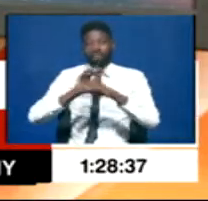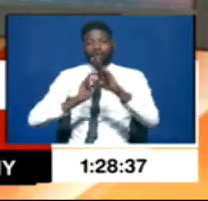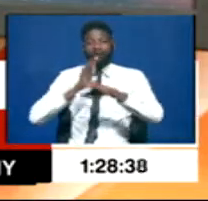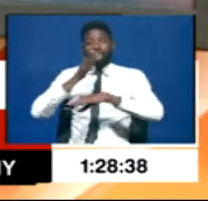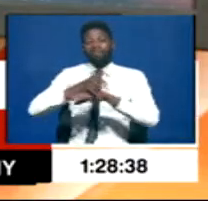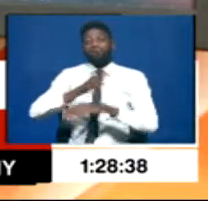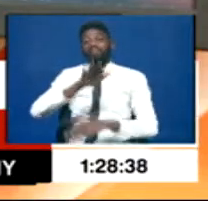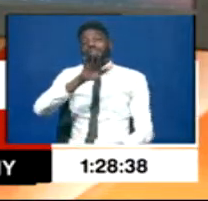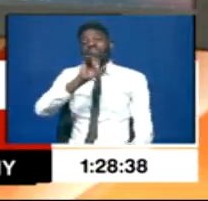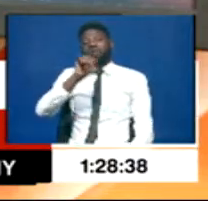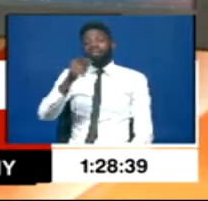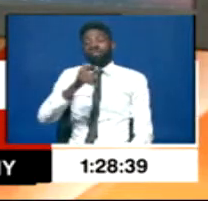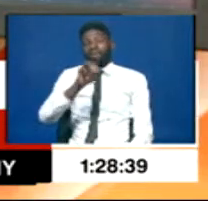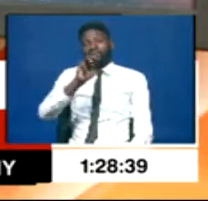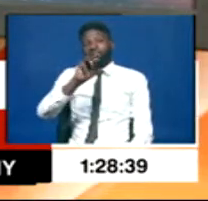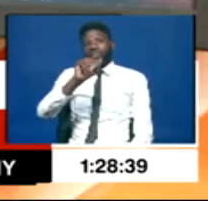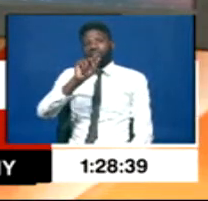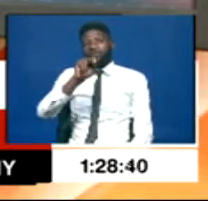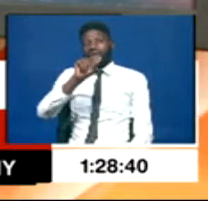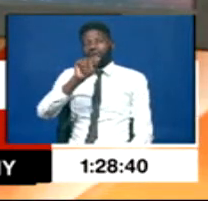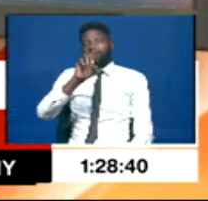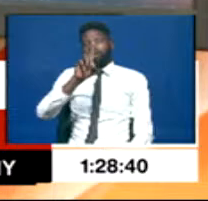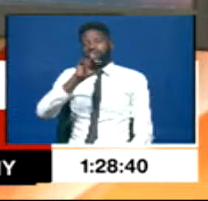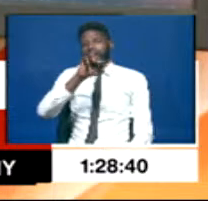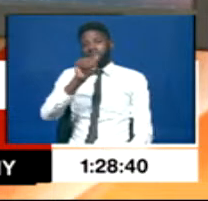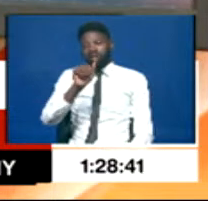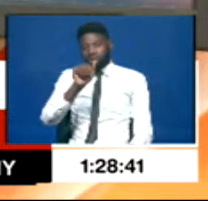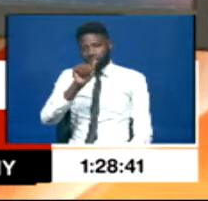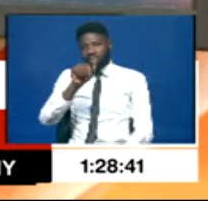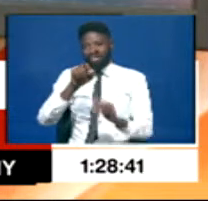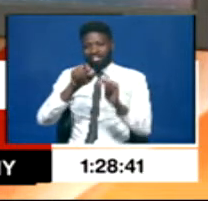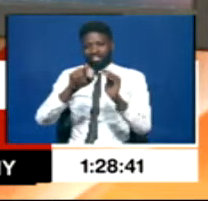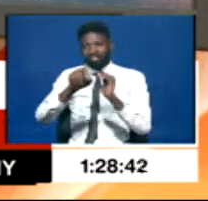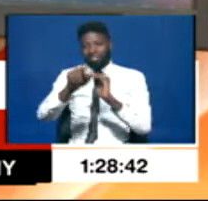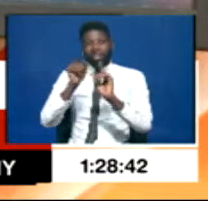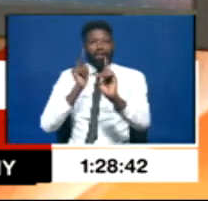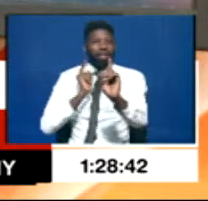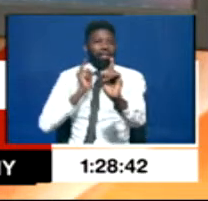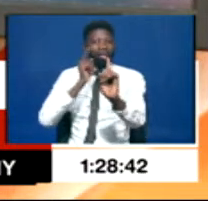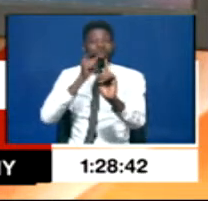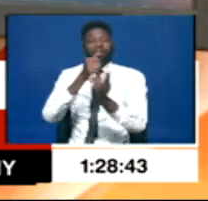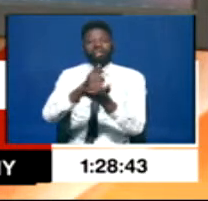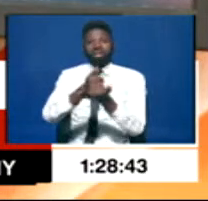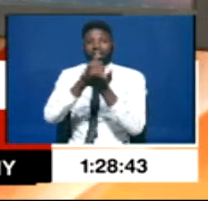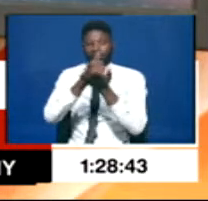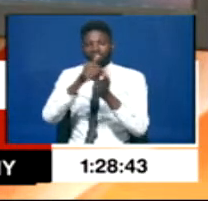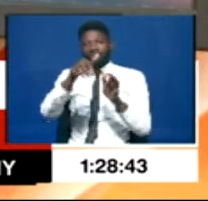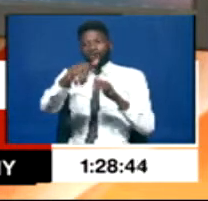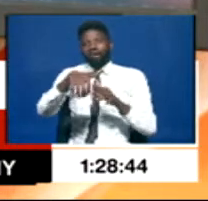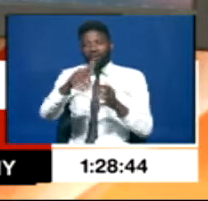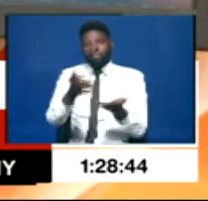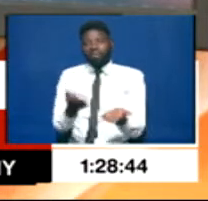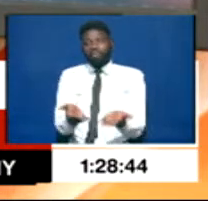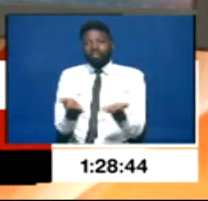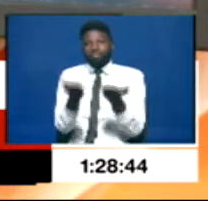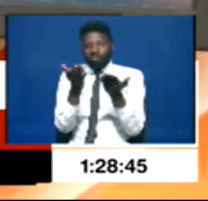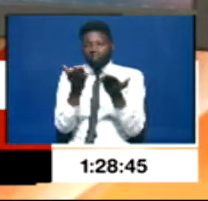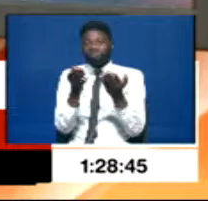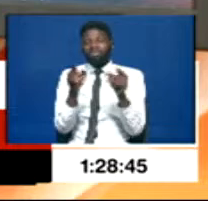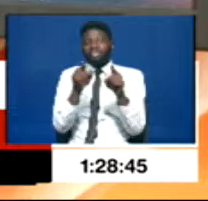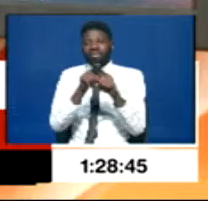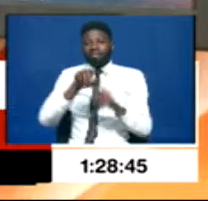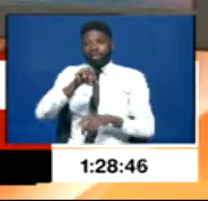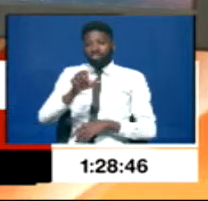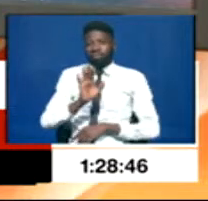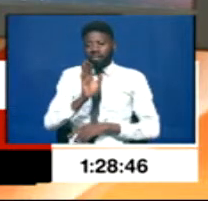nut seedlings, I beg your pardon, aimed at helping them increase production, boost the country's or the county's